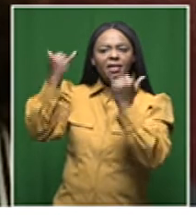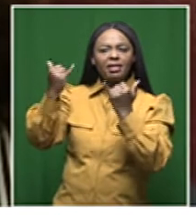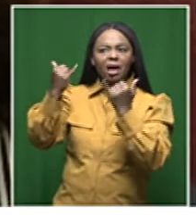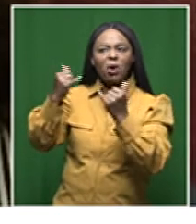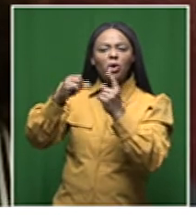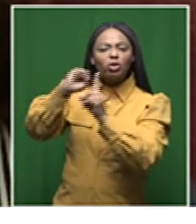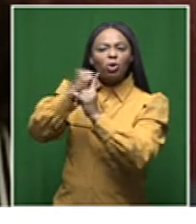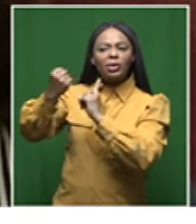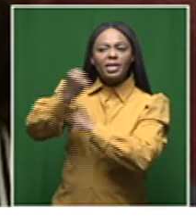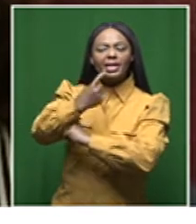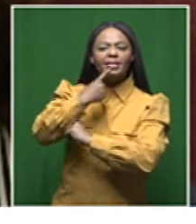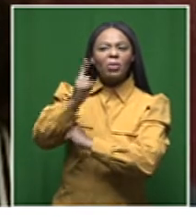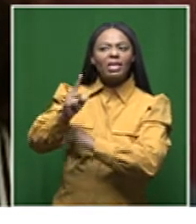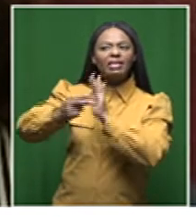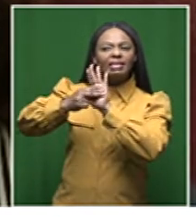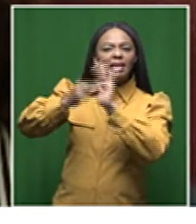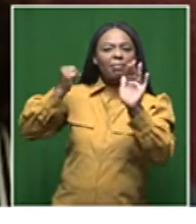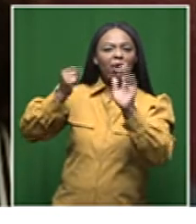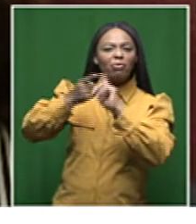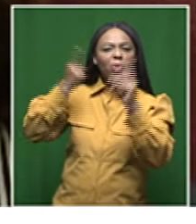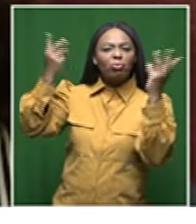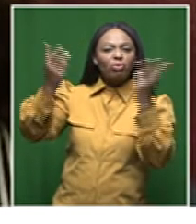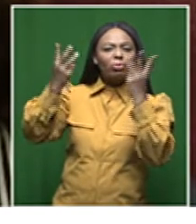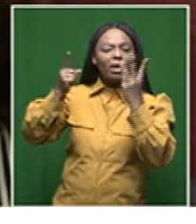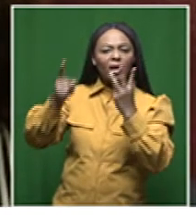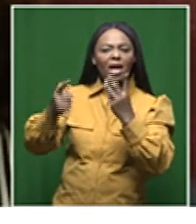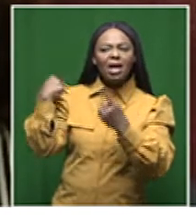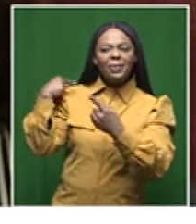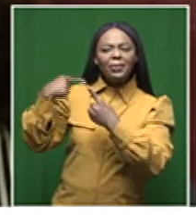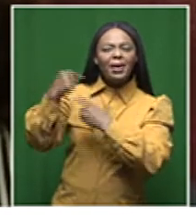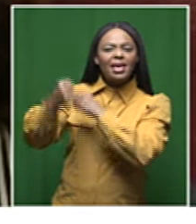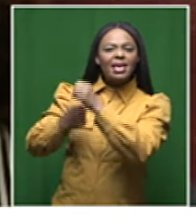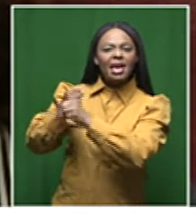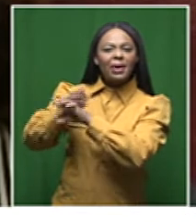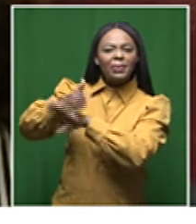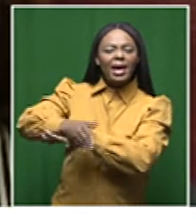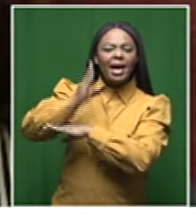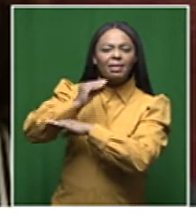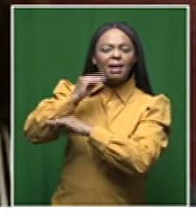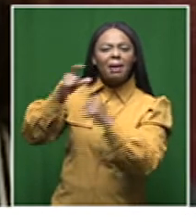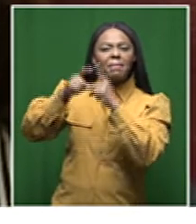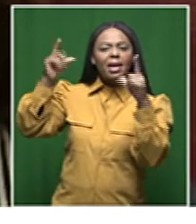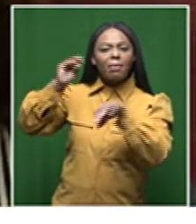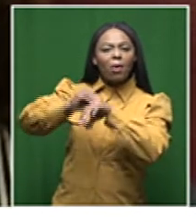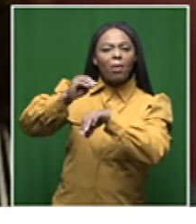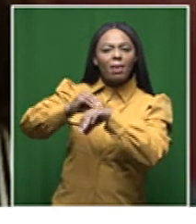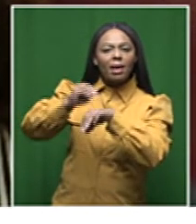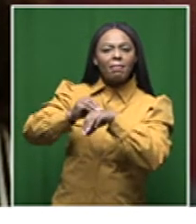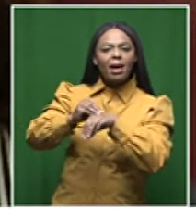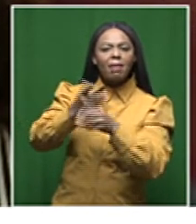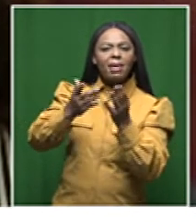society saying and the stigma that comes with it. So from all your years of experience, what is the biggest problem that patients would come to you and complain